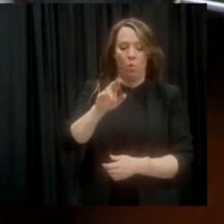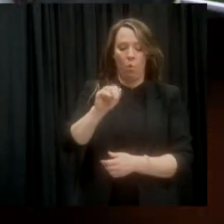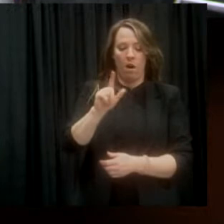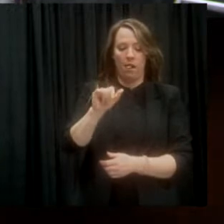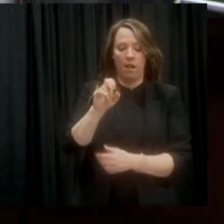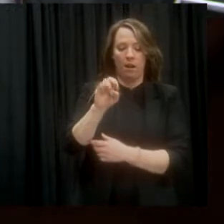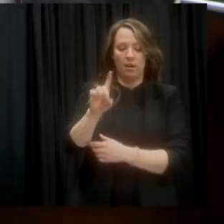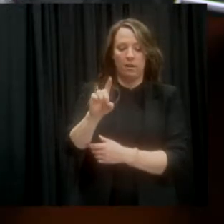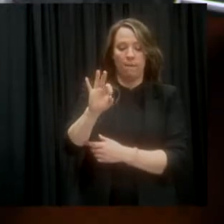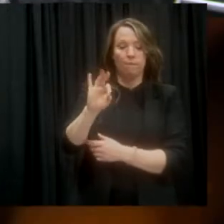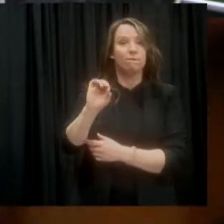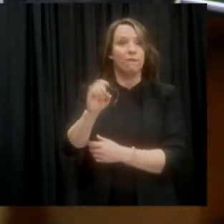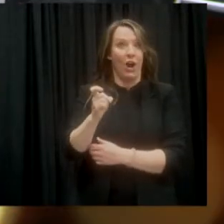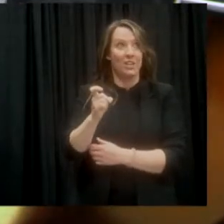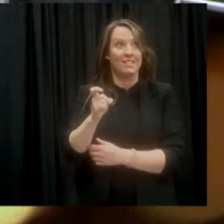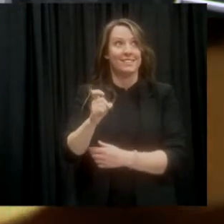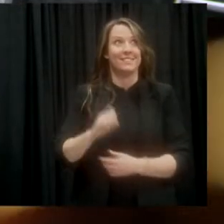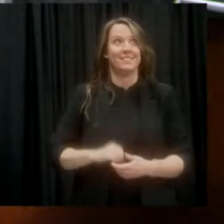Wanland Fox.